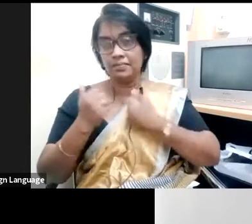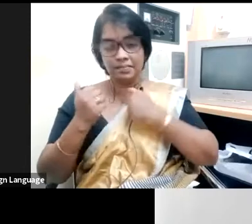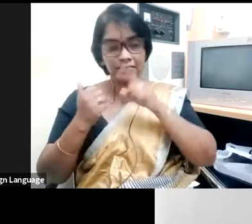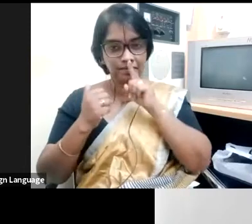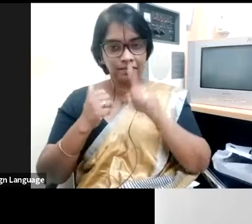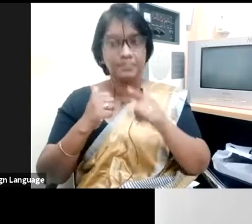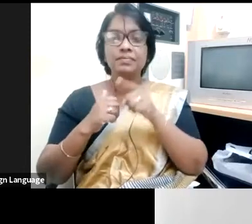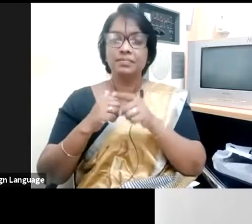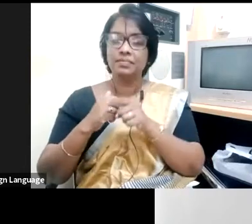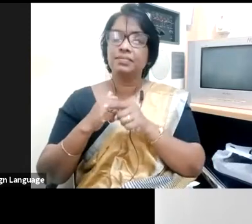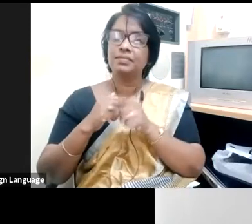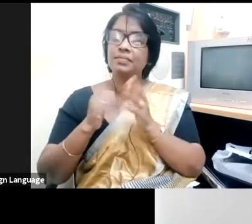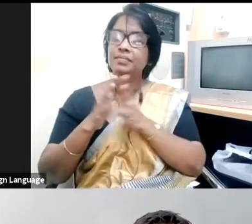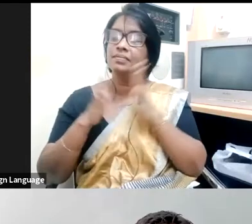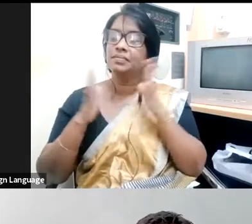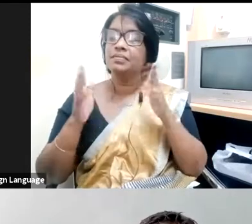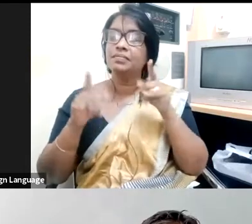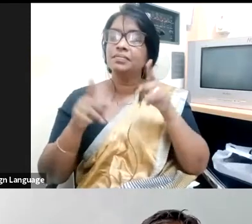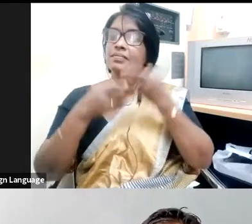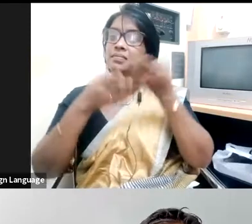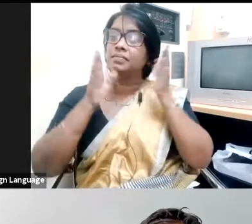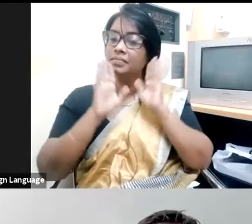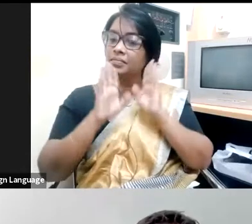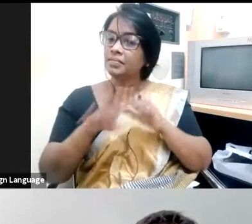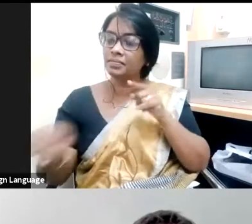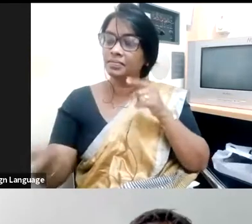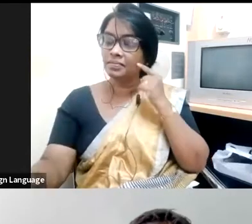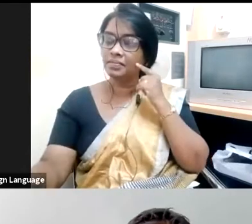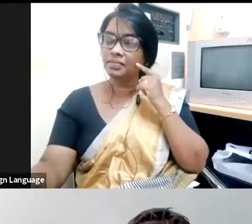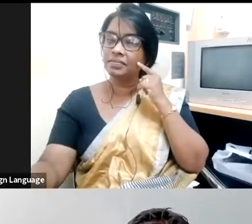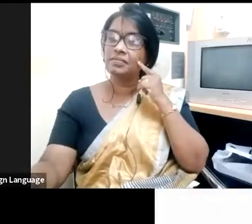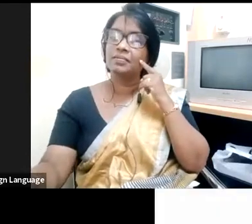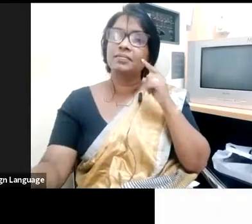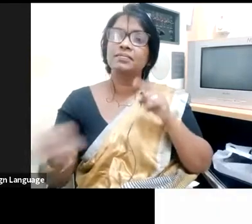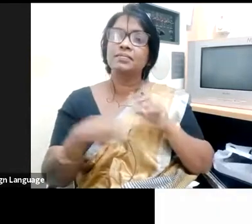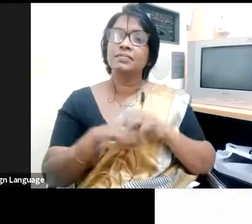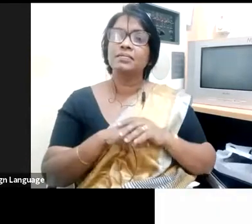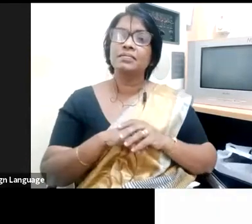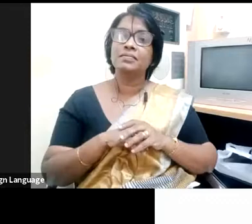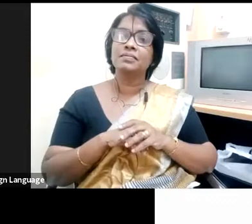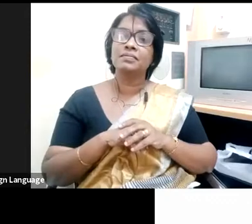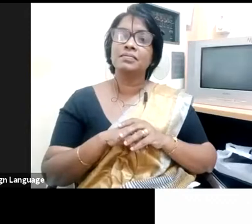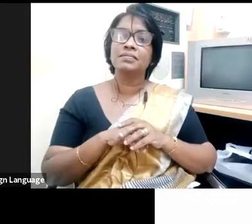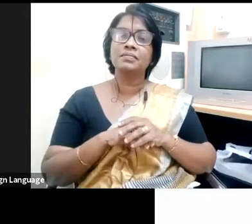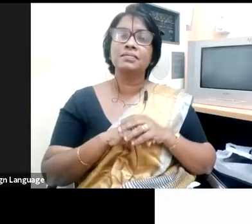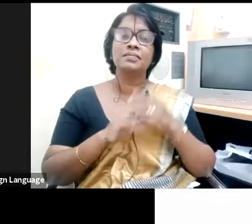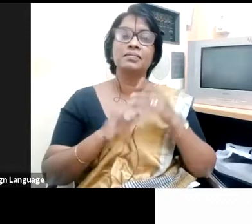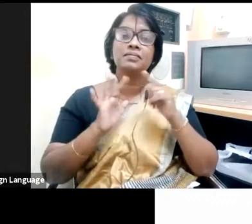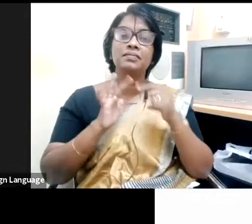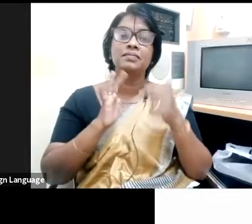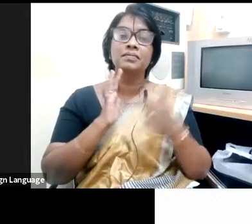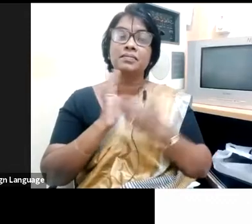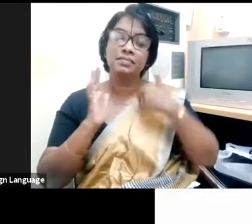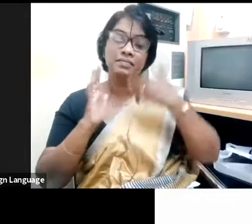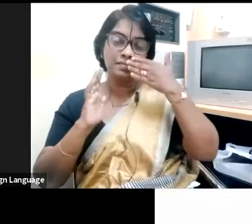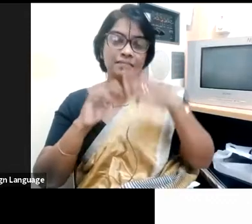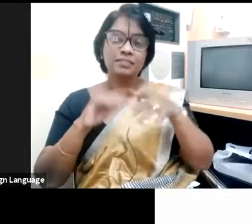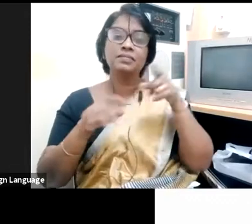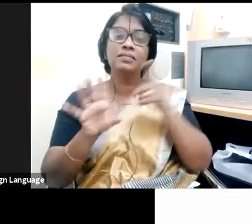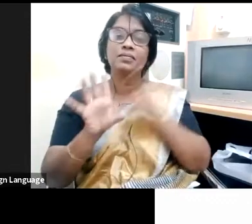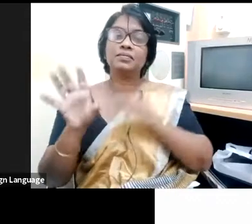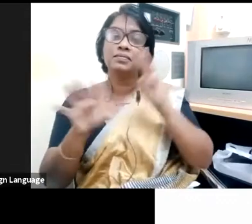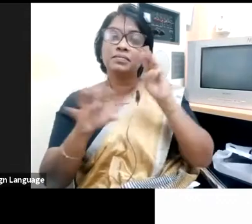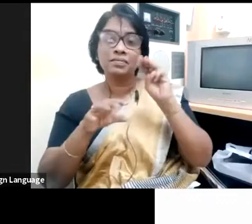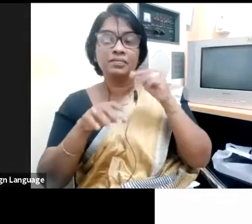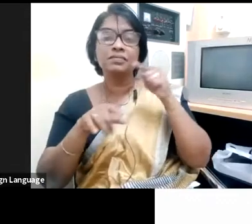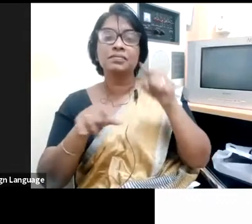for the introductory remark. With experience in the IT industry spanning over 3 decades, a founding board member of the Women's